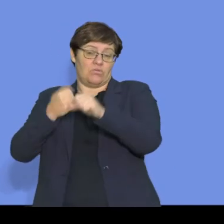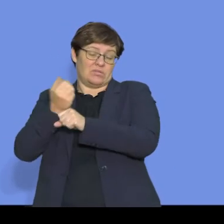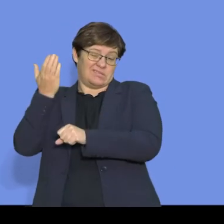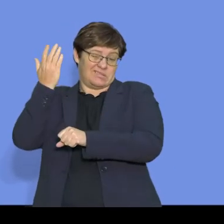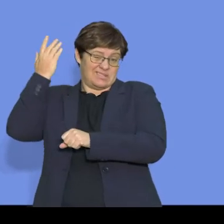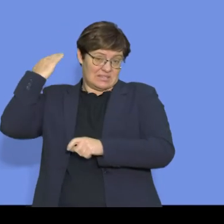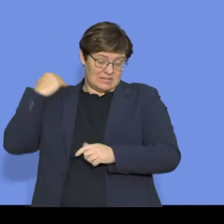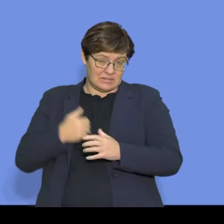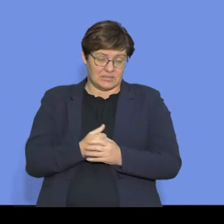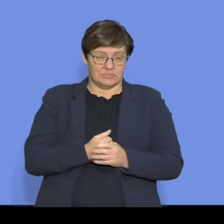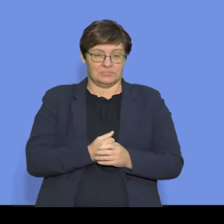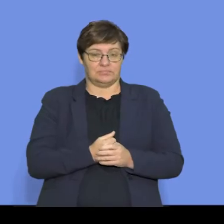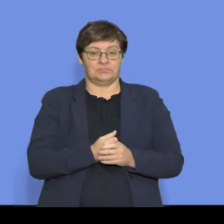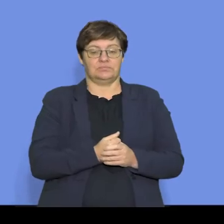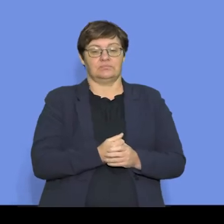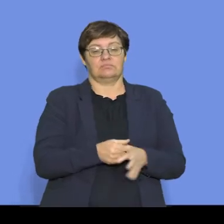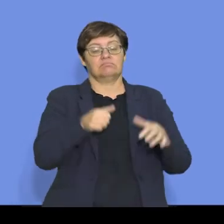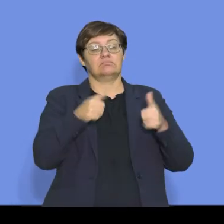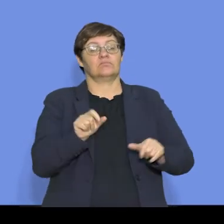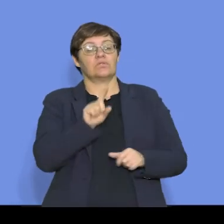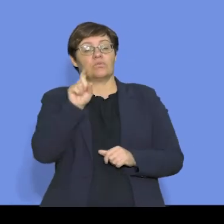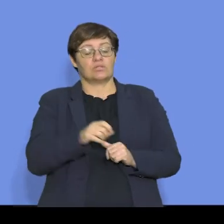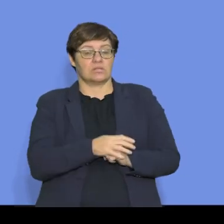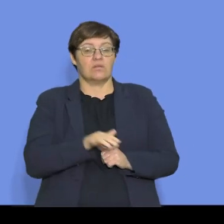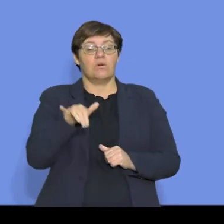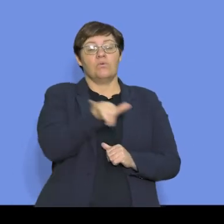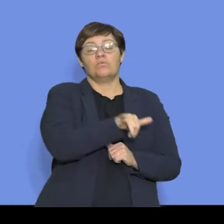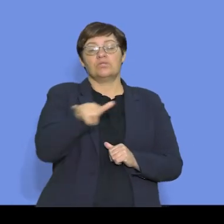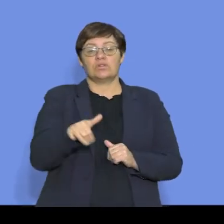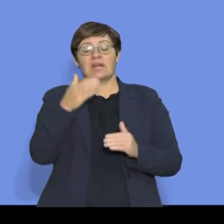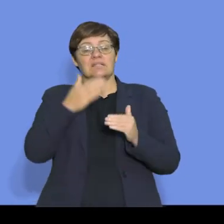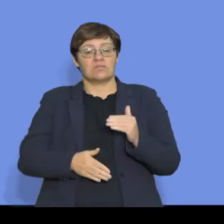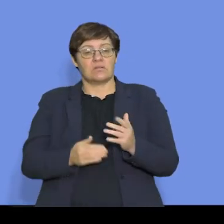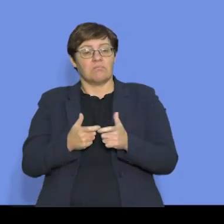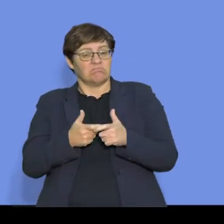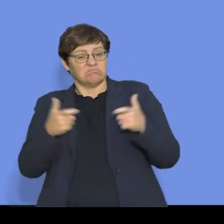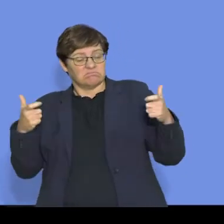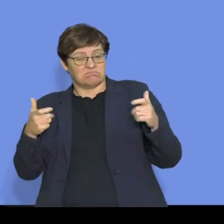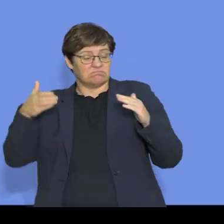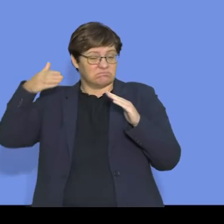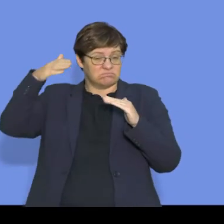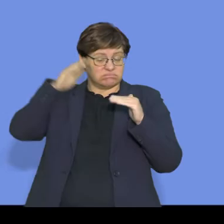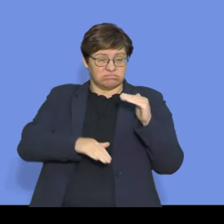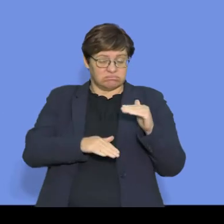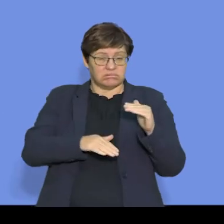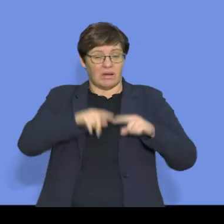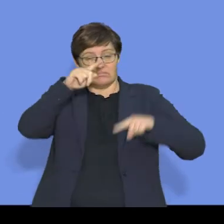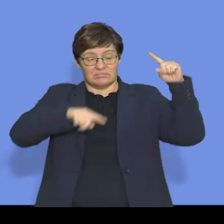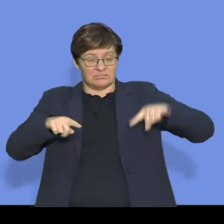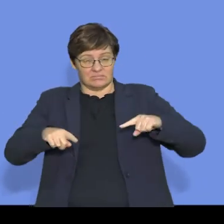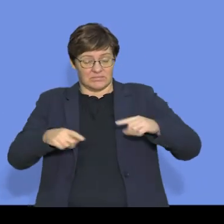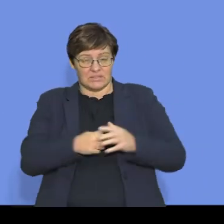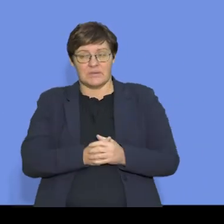ago. Next question. Which extinction caused the greatest decrease in